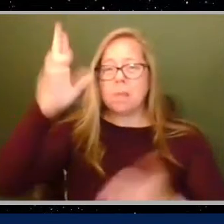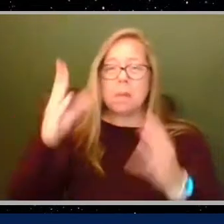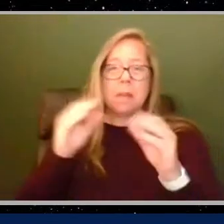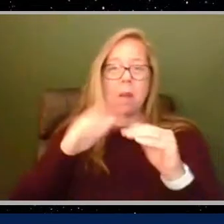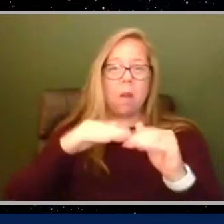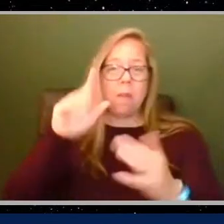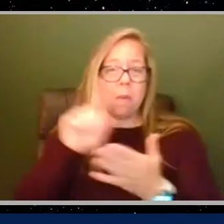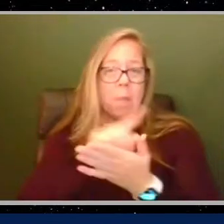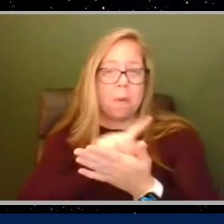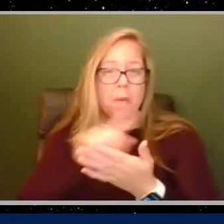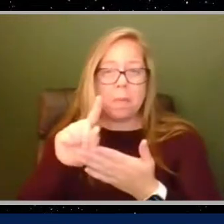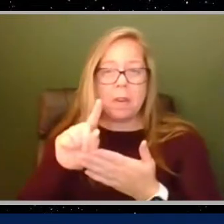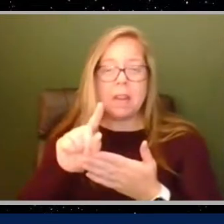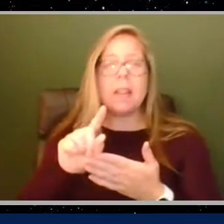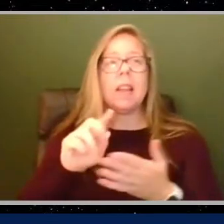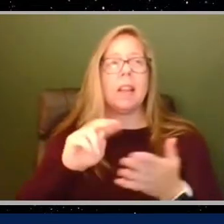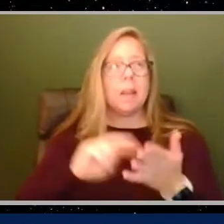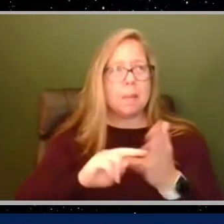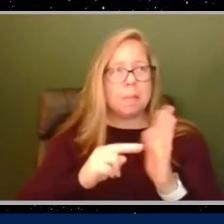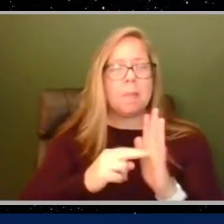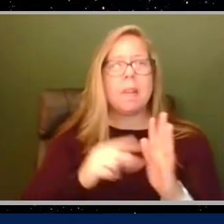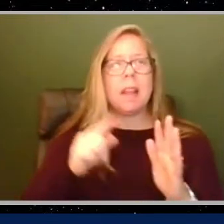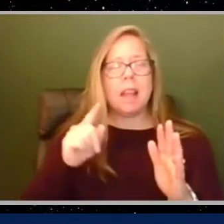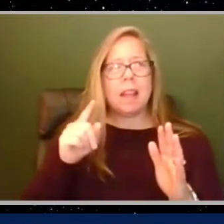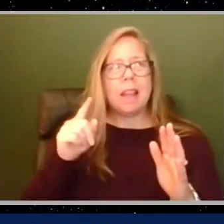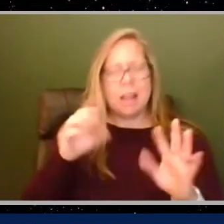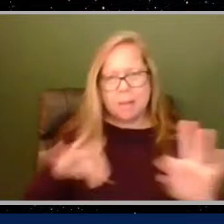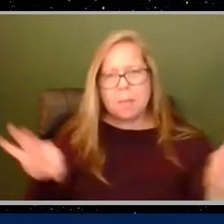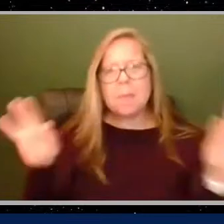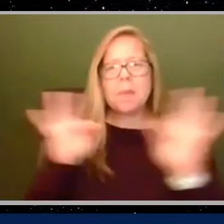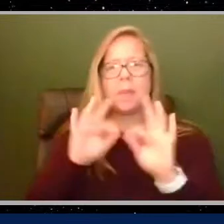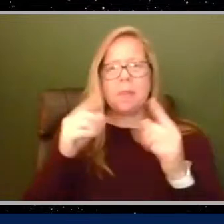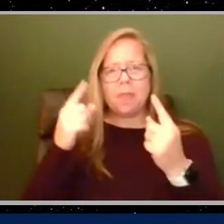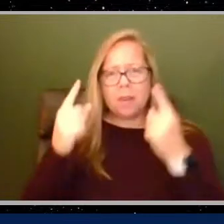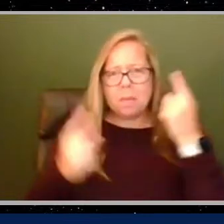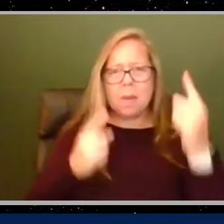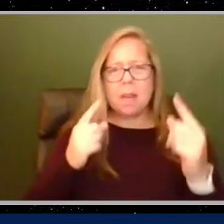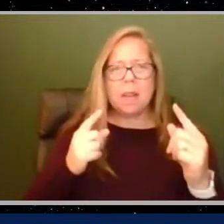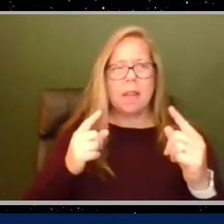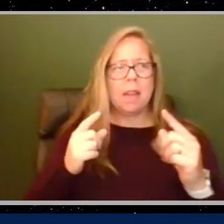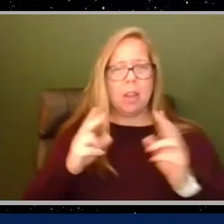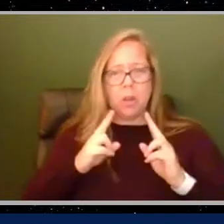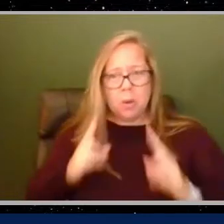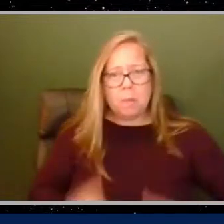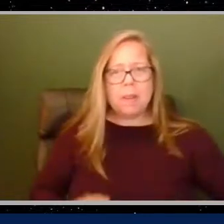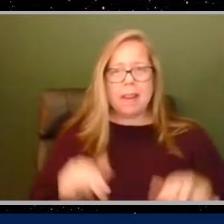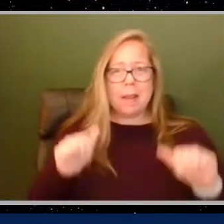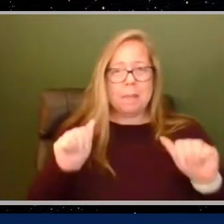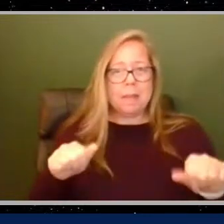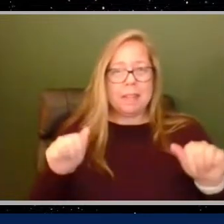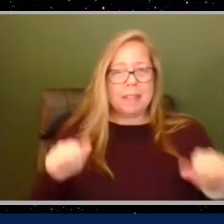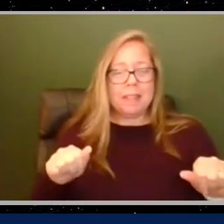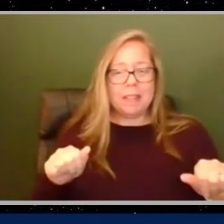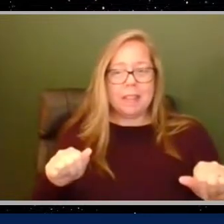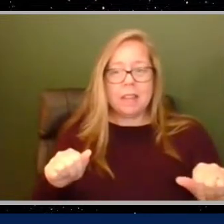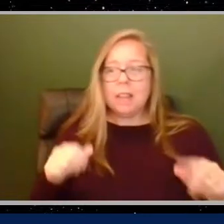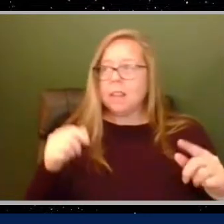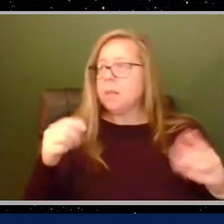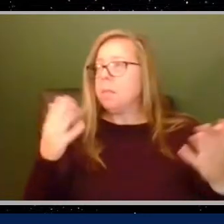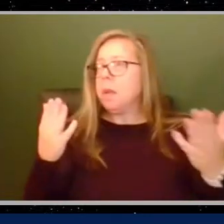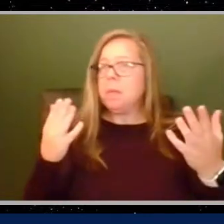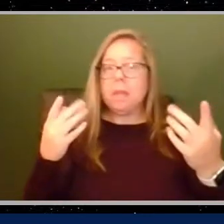in the whole range of human abilities, because something could happen on